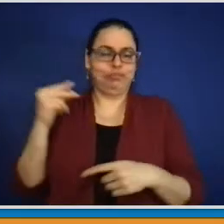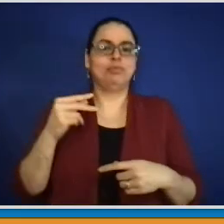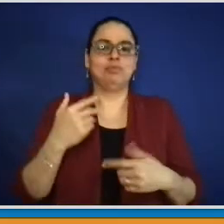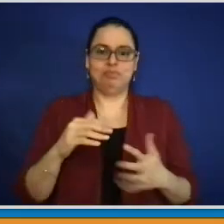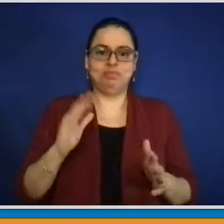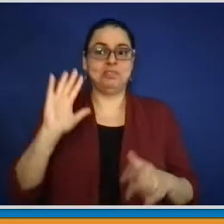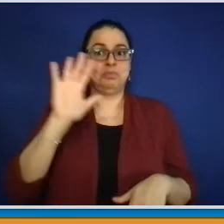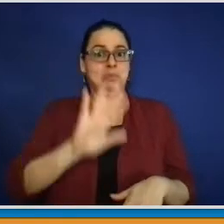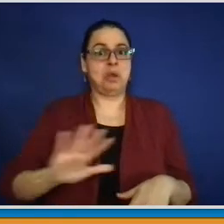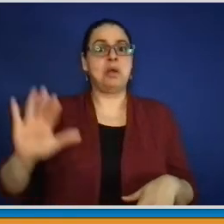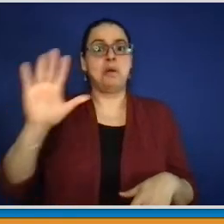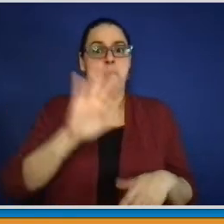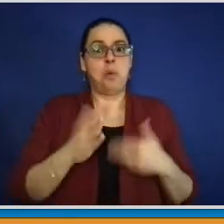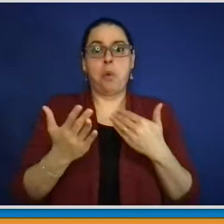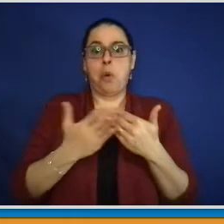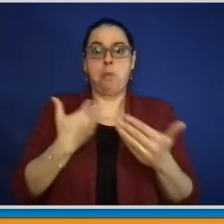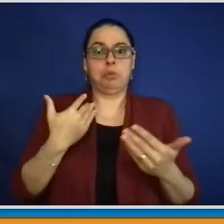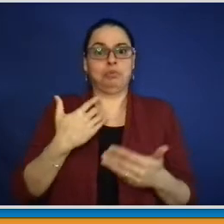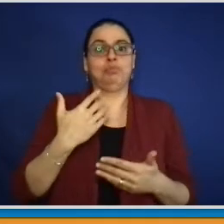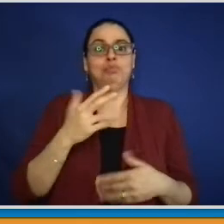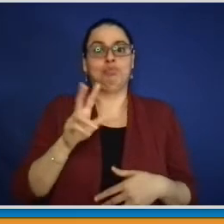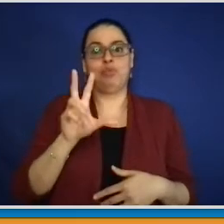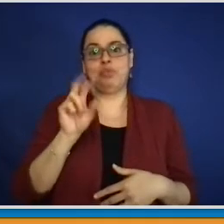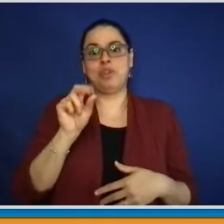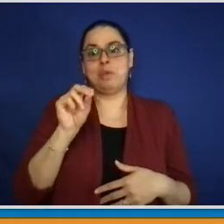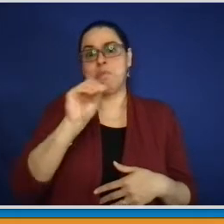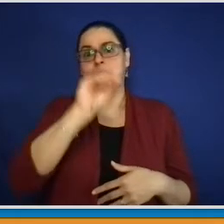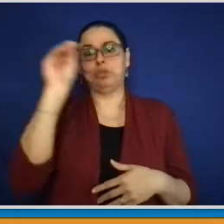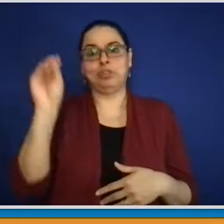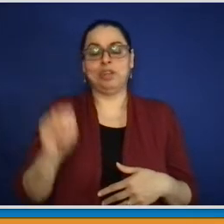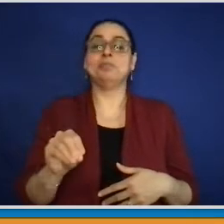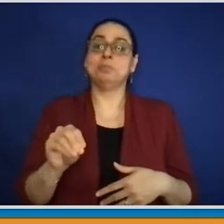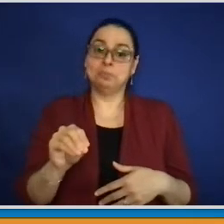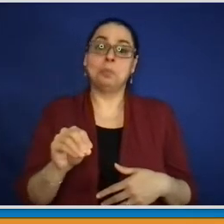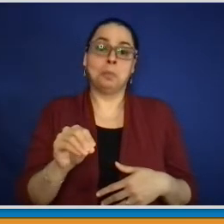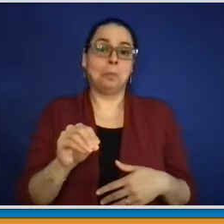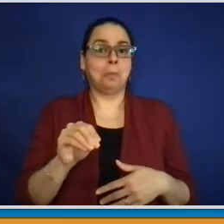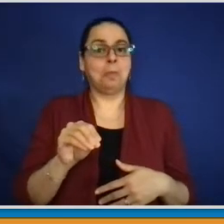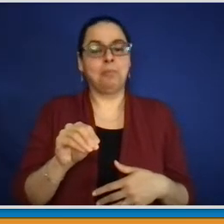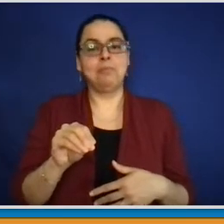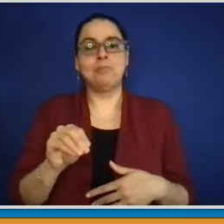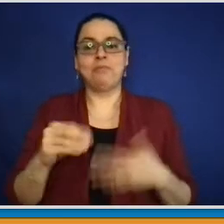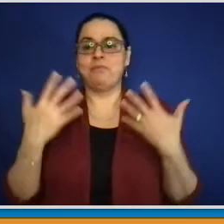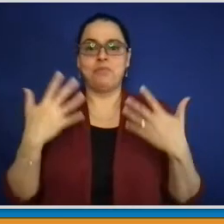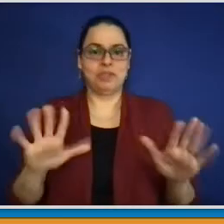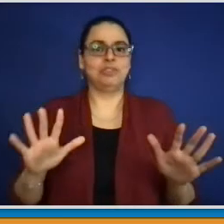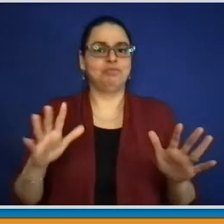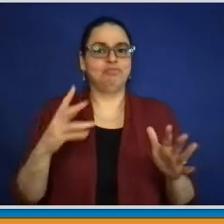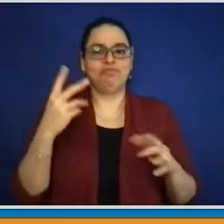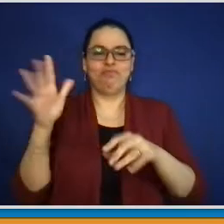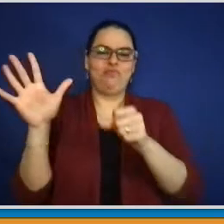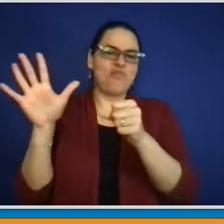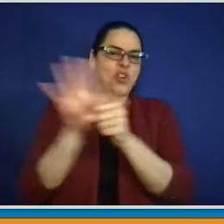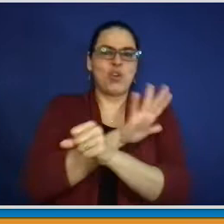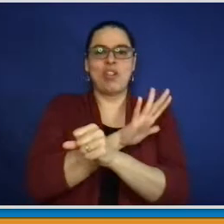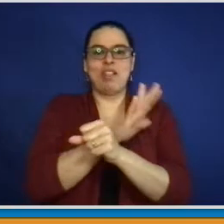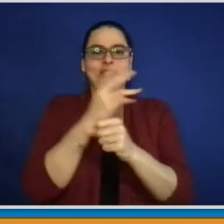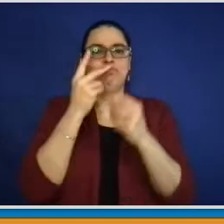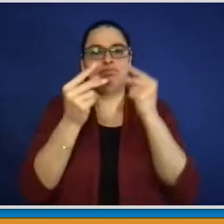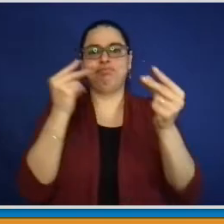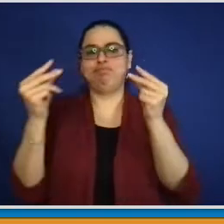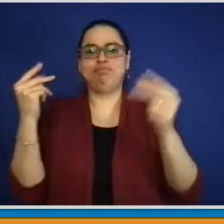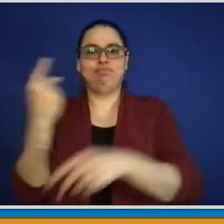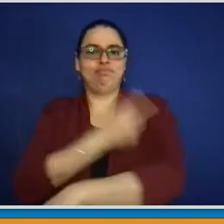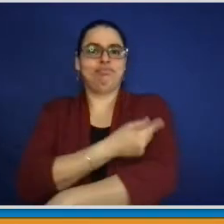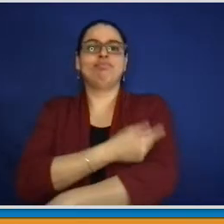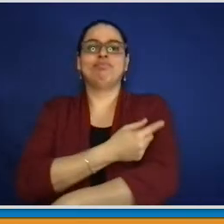29% people, when you include that 15, that have had at least one vaccinated dose. So that's a good sign for the number of people. We're at the 30% mark,